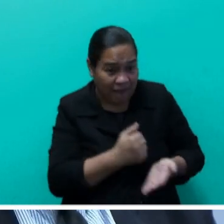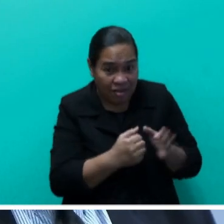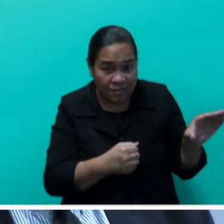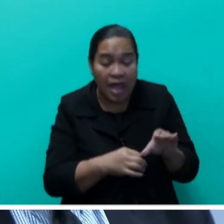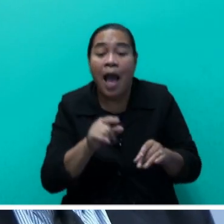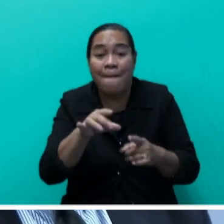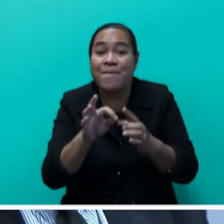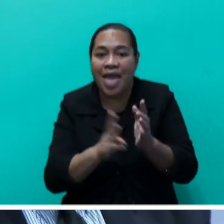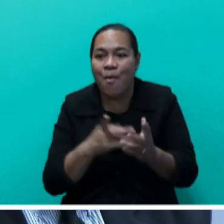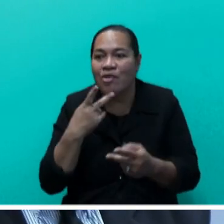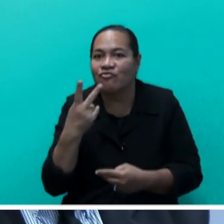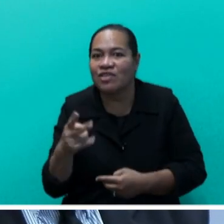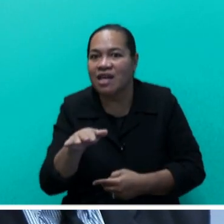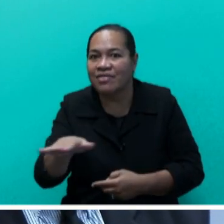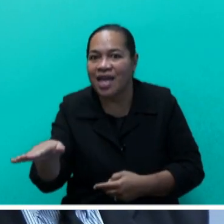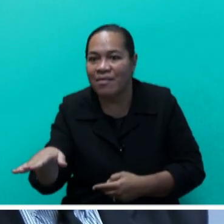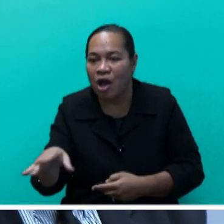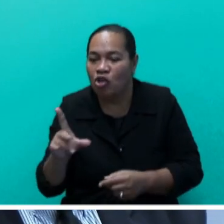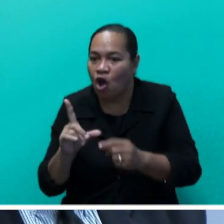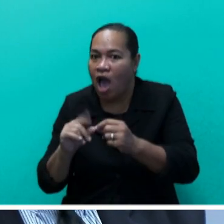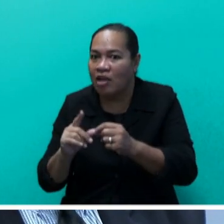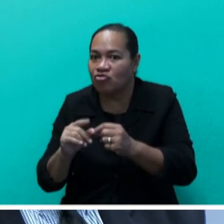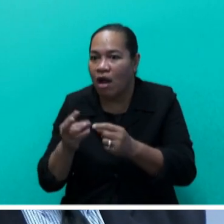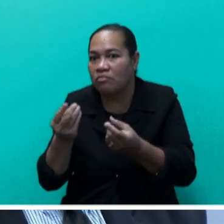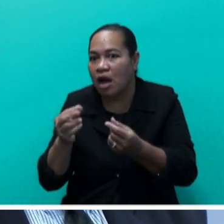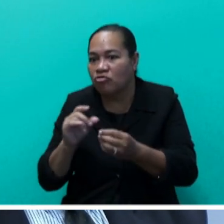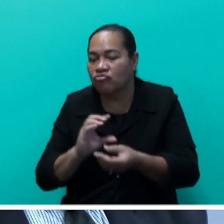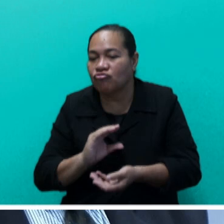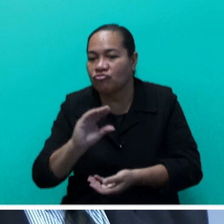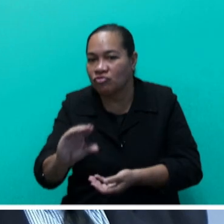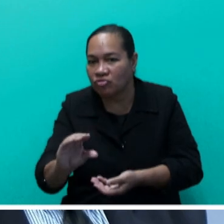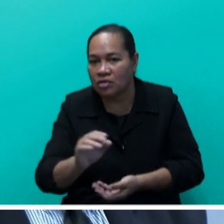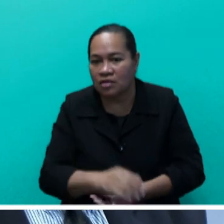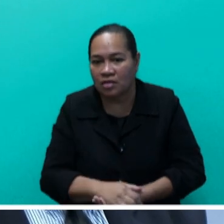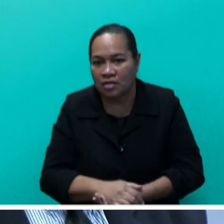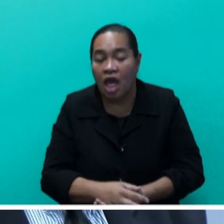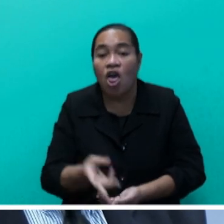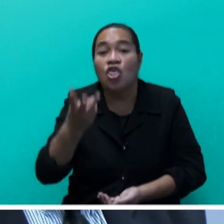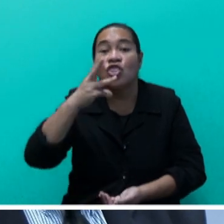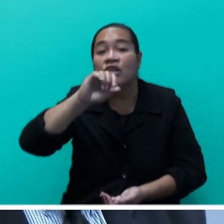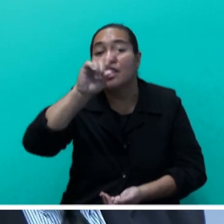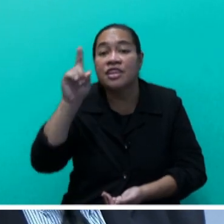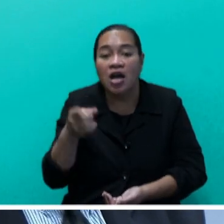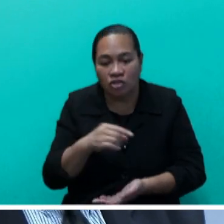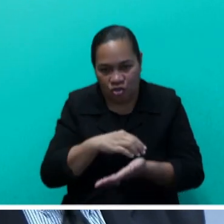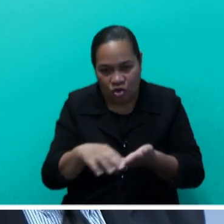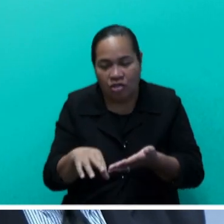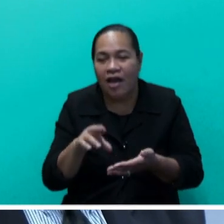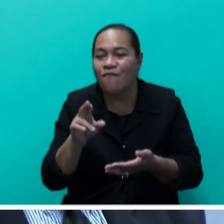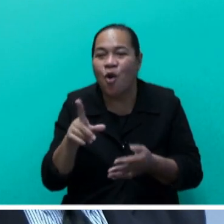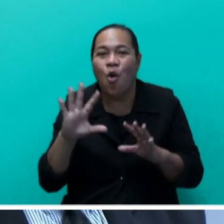Prime Minister, bonuses were offered at the time of $30,000 for winning the